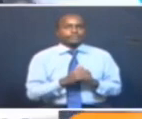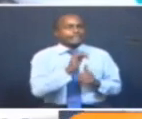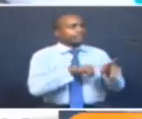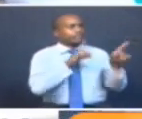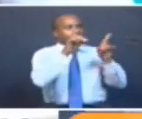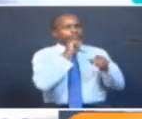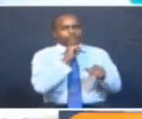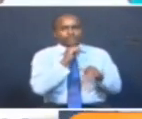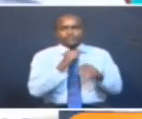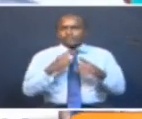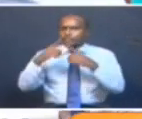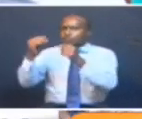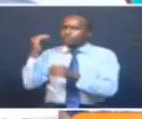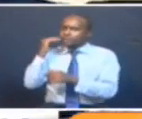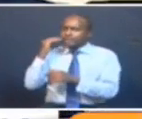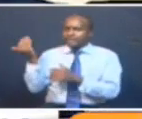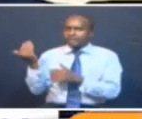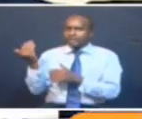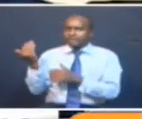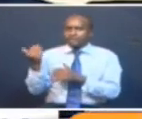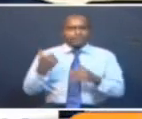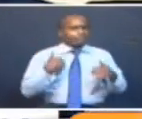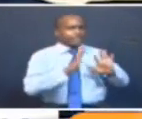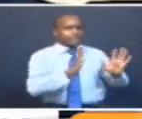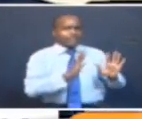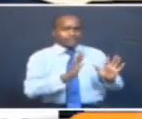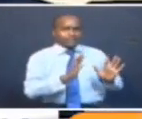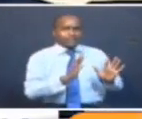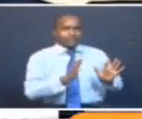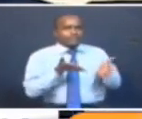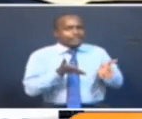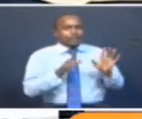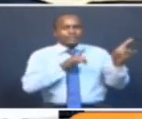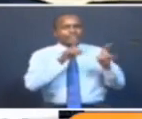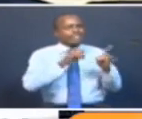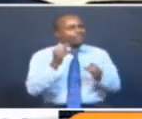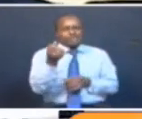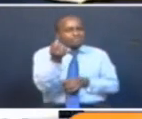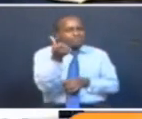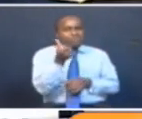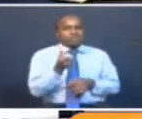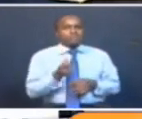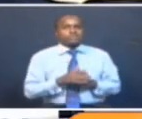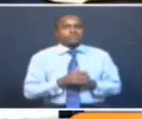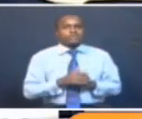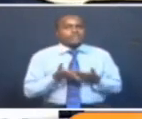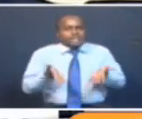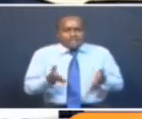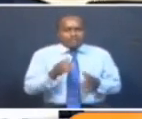go to Kogelo? No, I didn't go. Now I travel very little. At this age, I